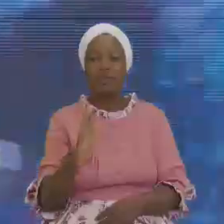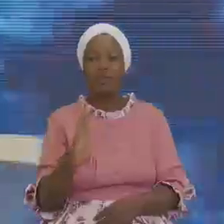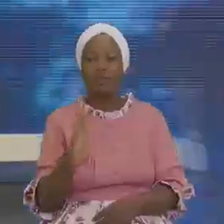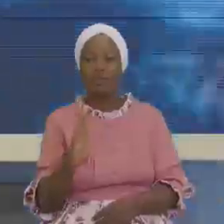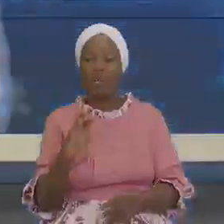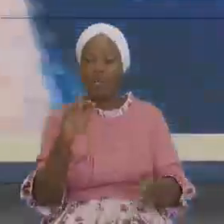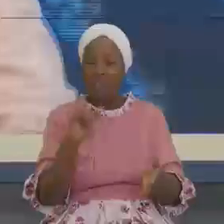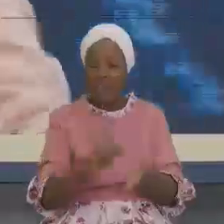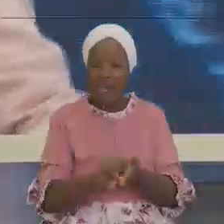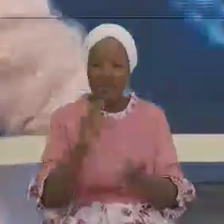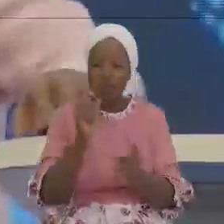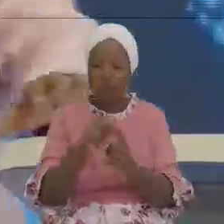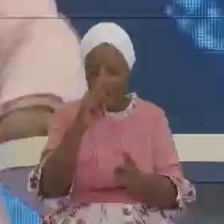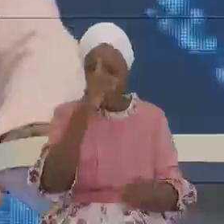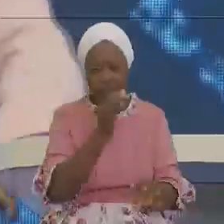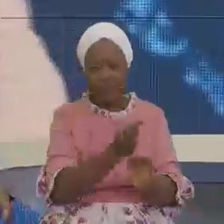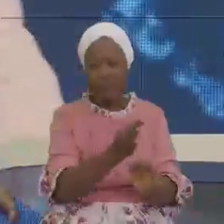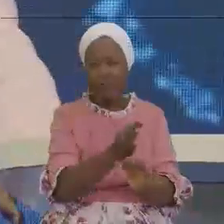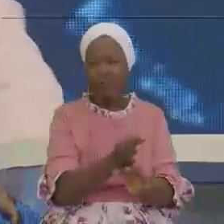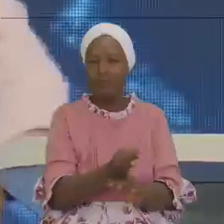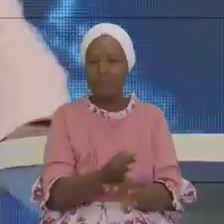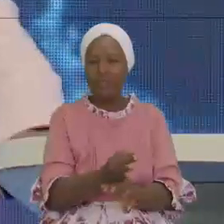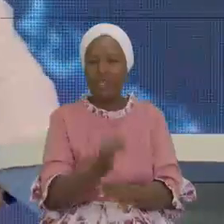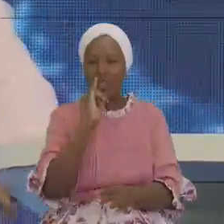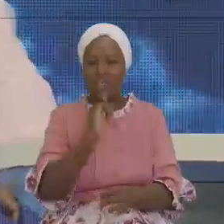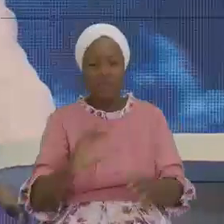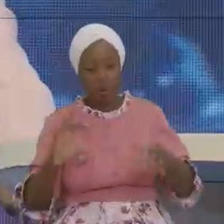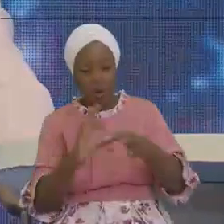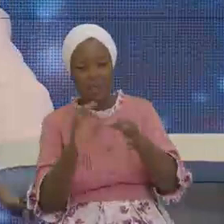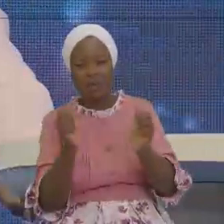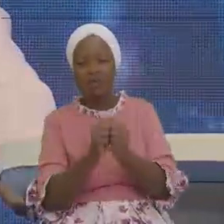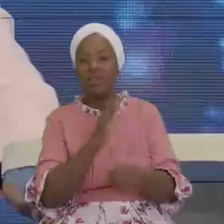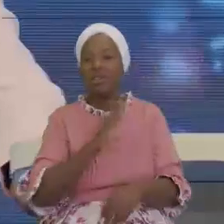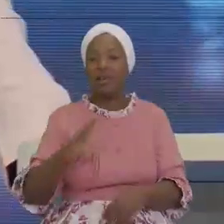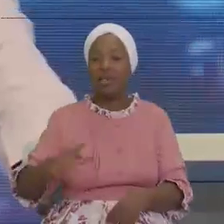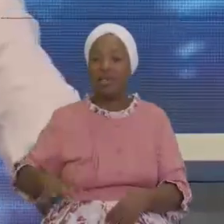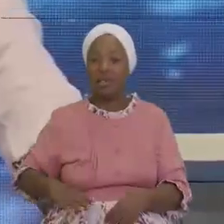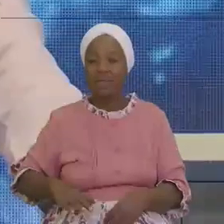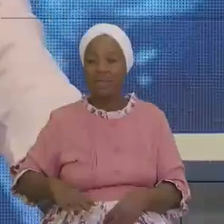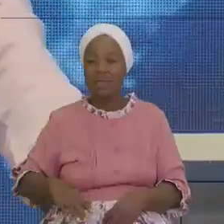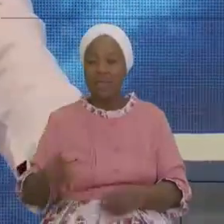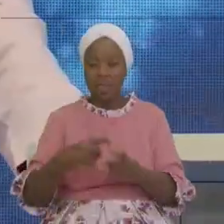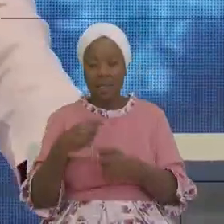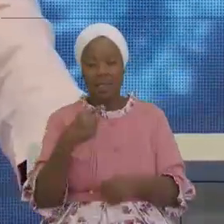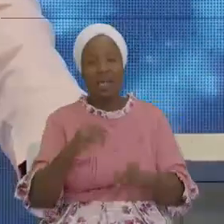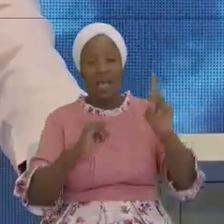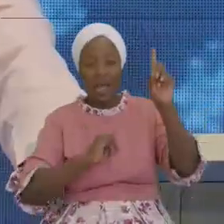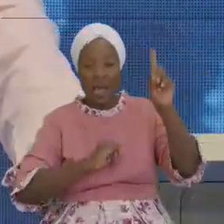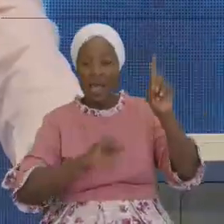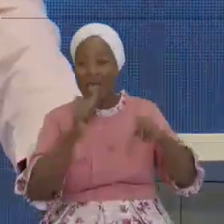That word faithful is connected with Christ. He said, I am